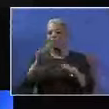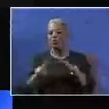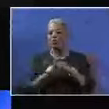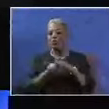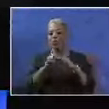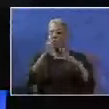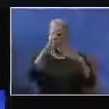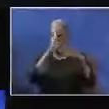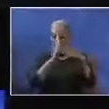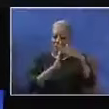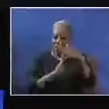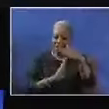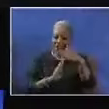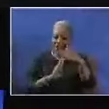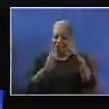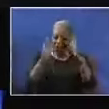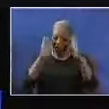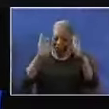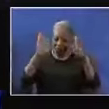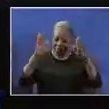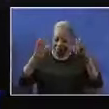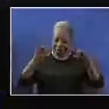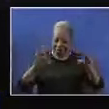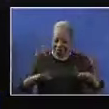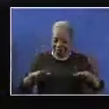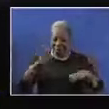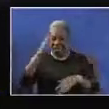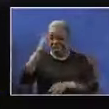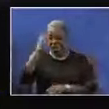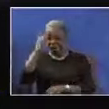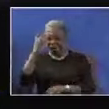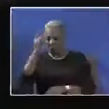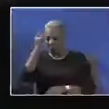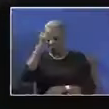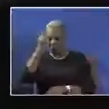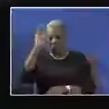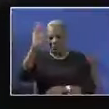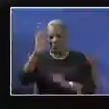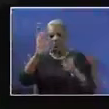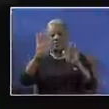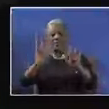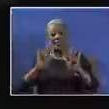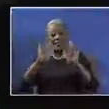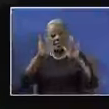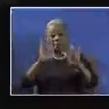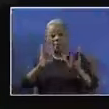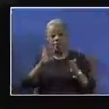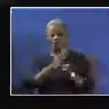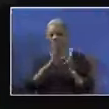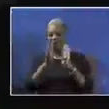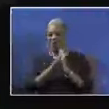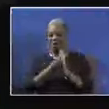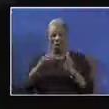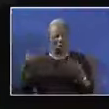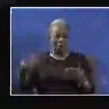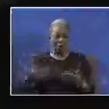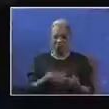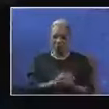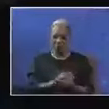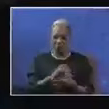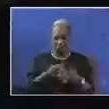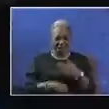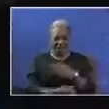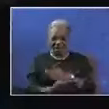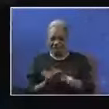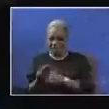God because of his mercies, which are new every morning. Great is thy faithfulness. Thank you for worshiping